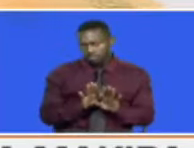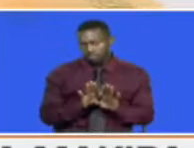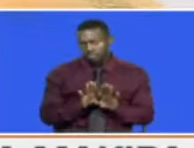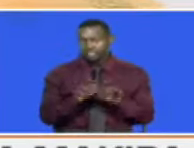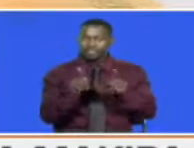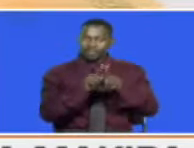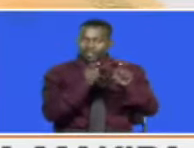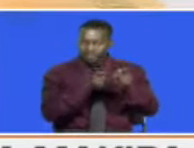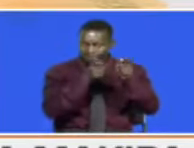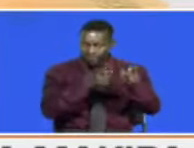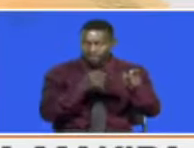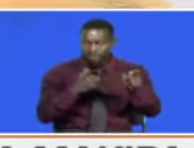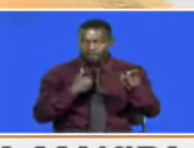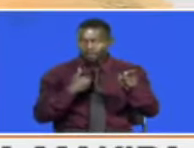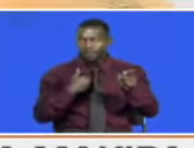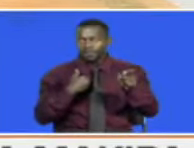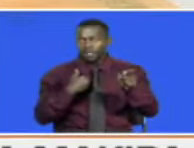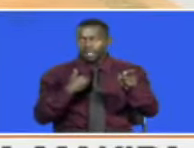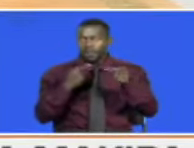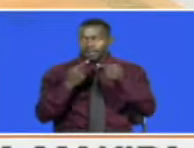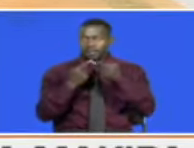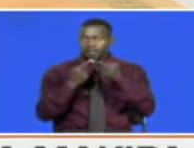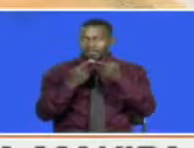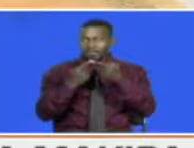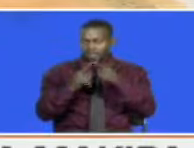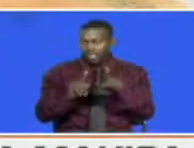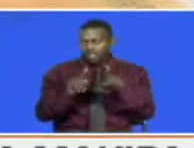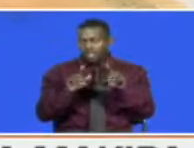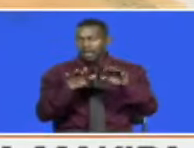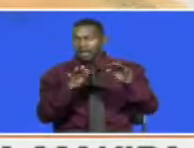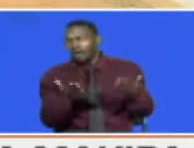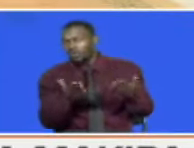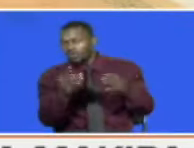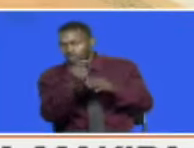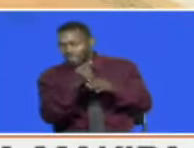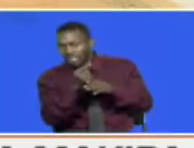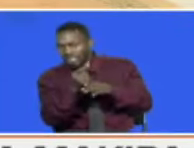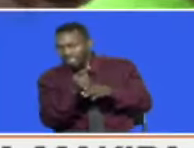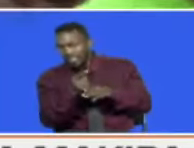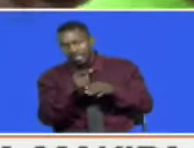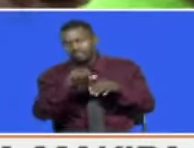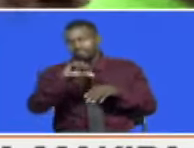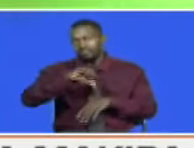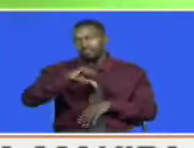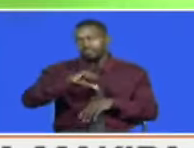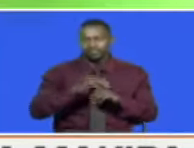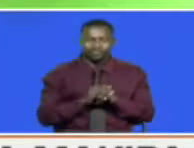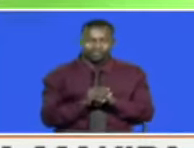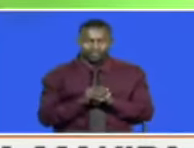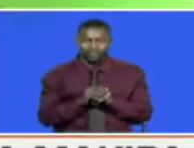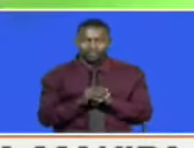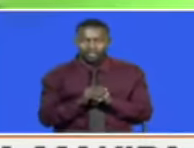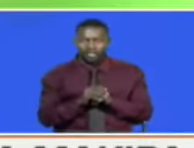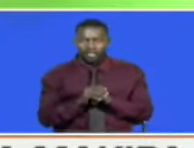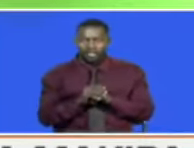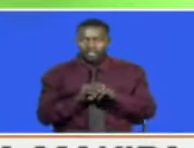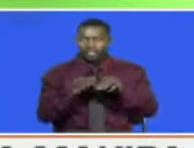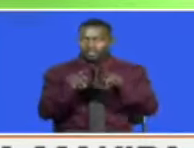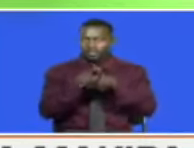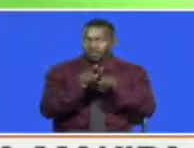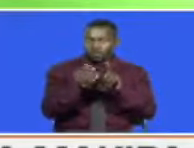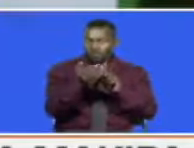are gifted, but it's no structure to coach in them. They haven't got a